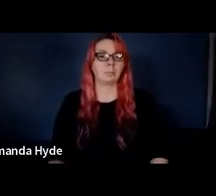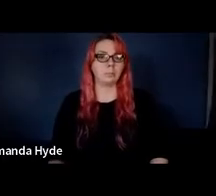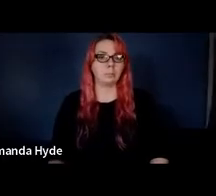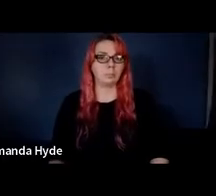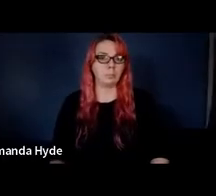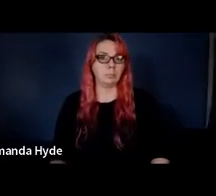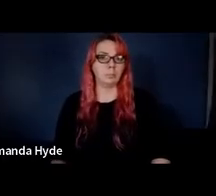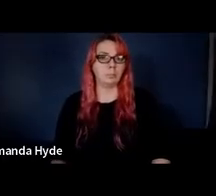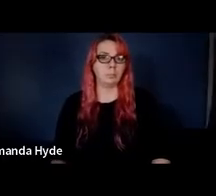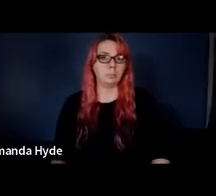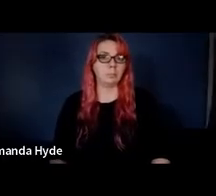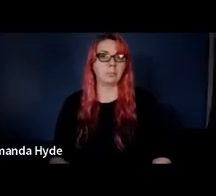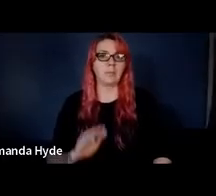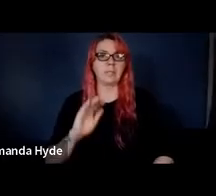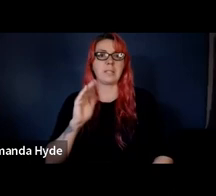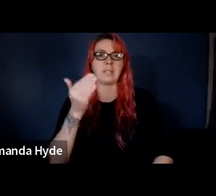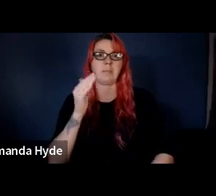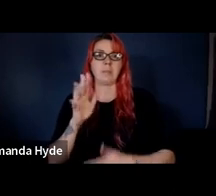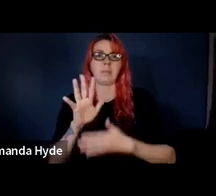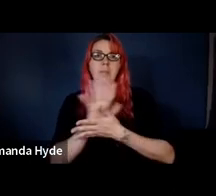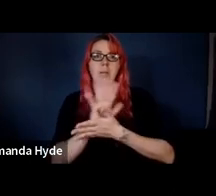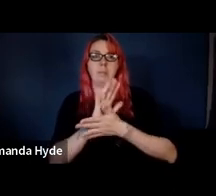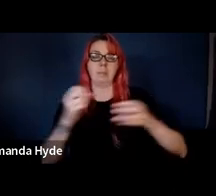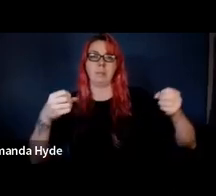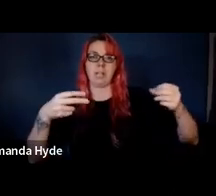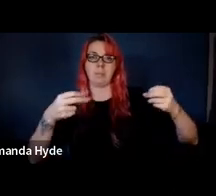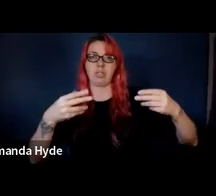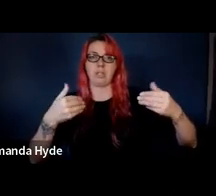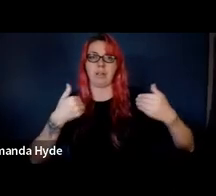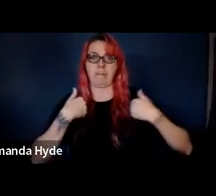This is the case of the Indigenous Canadian crime film.